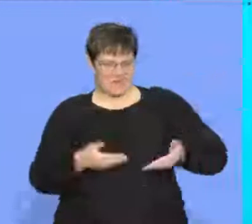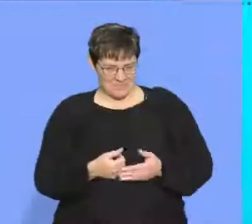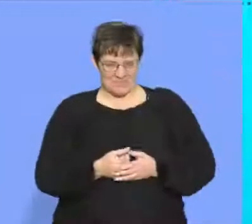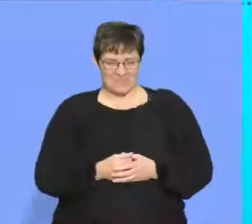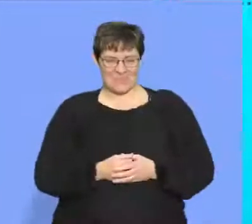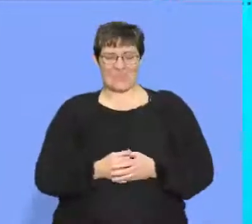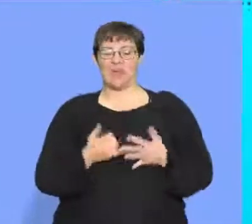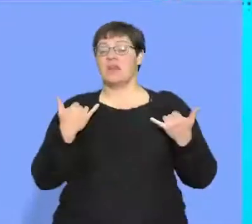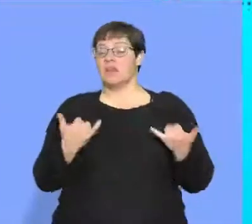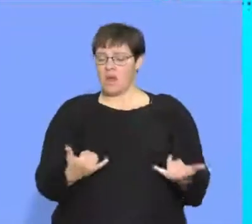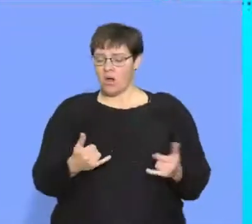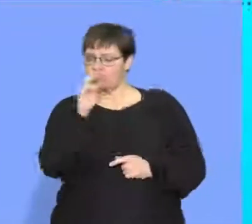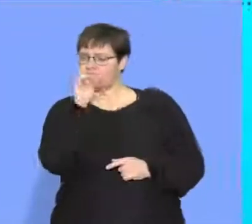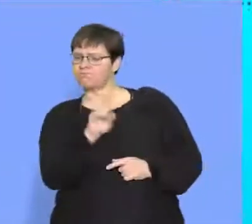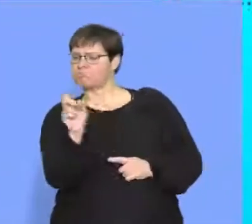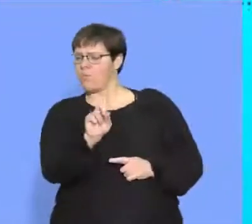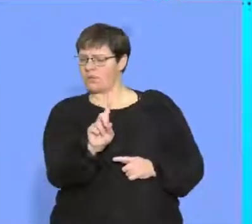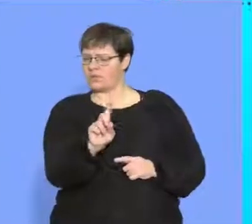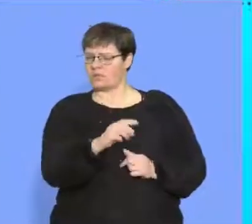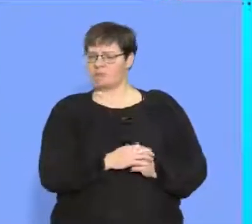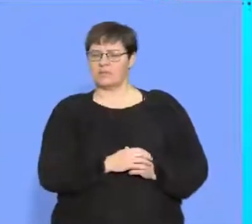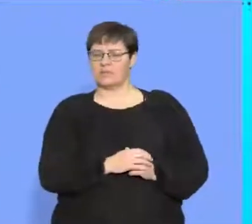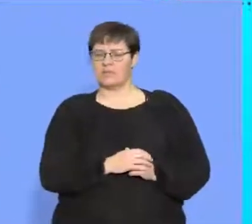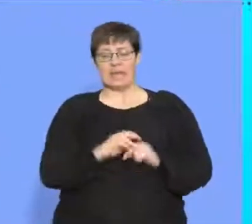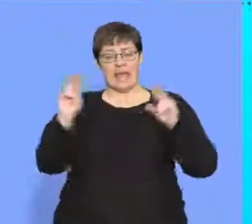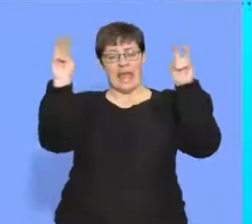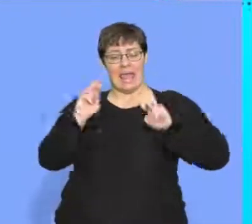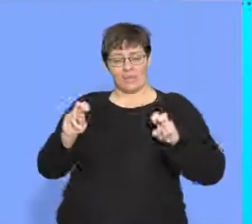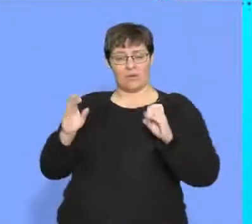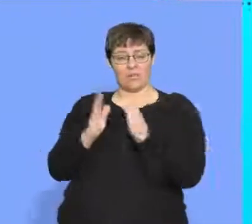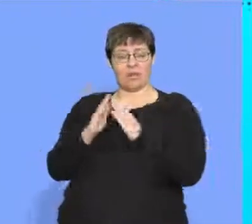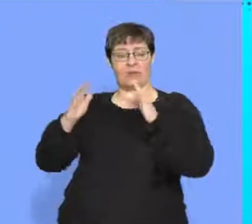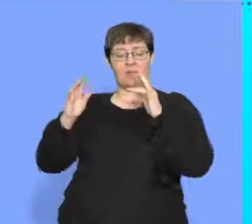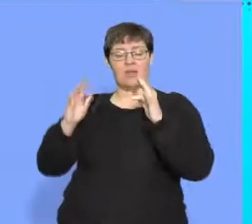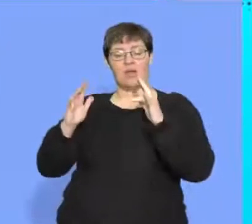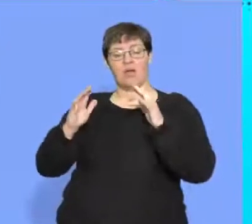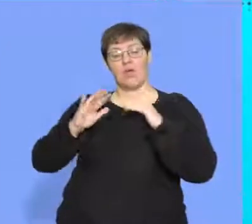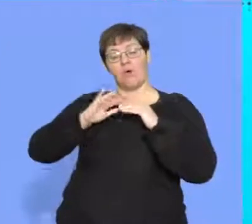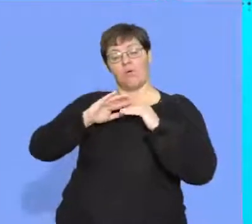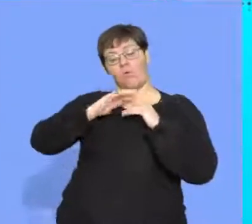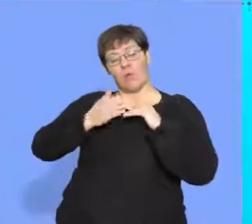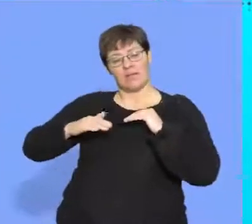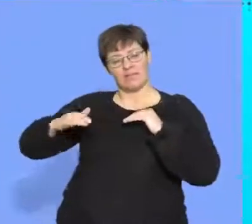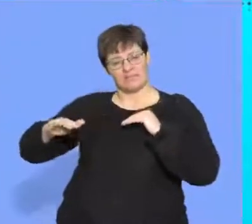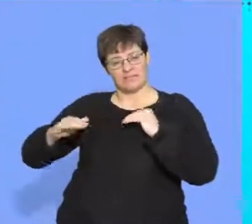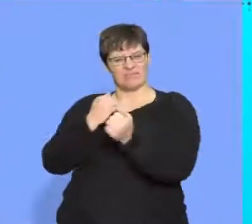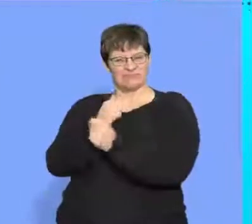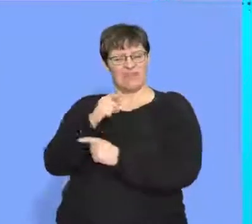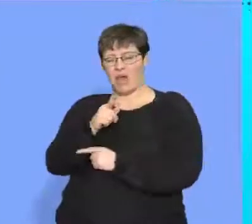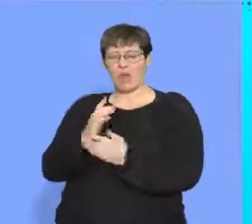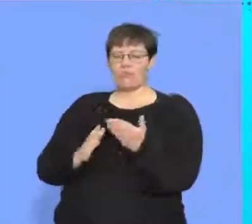Welcome back from that short break. Now it's time to have a look at how electromagnetic waves travel